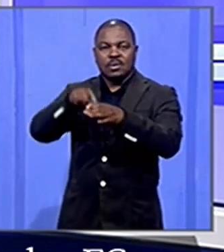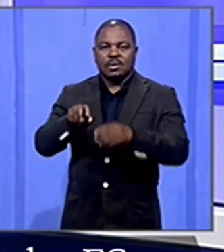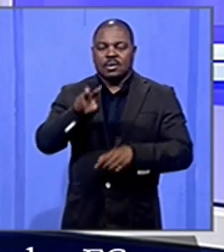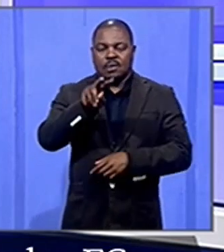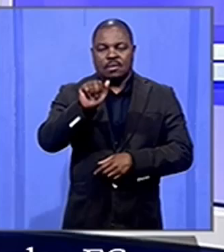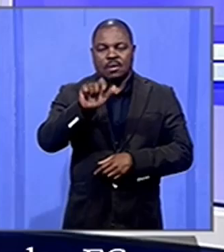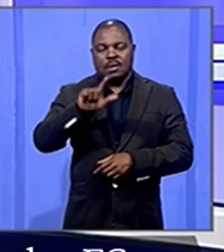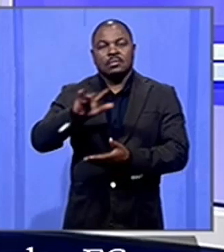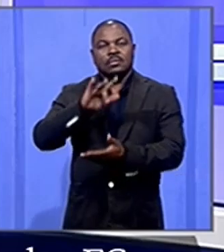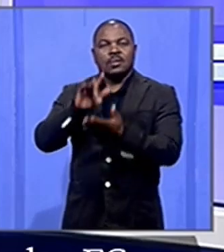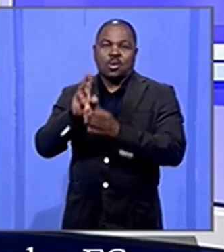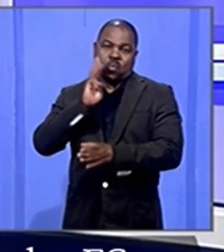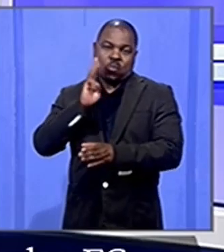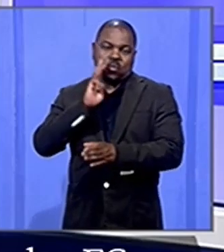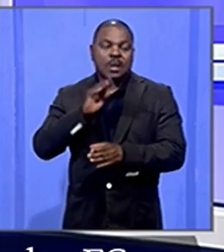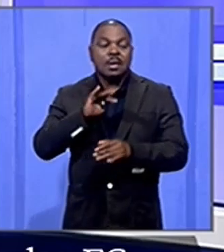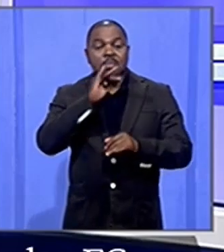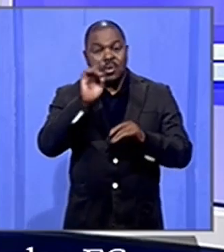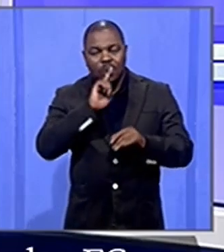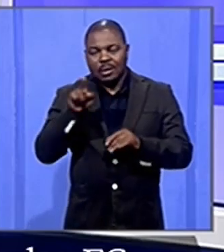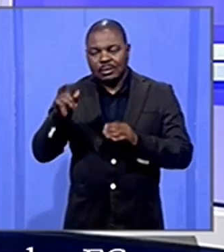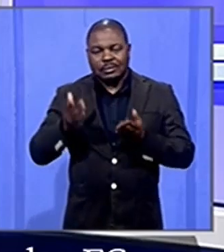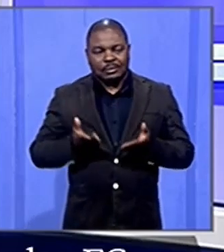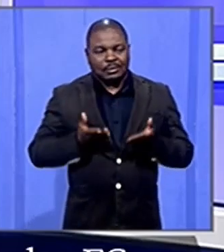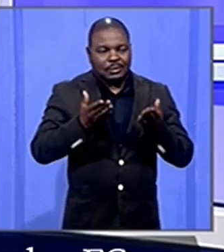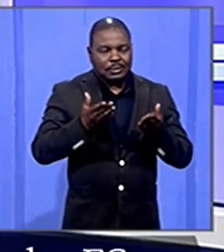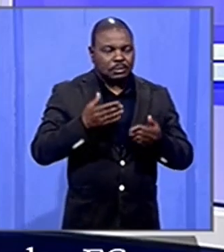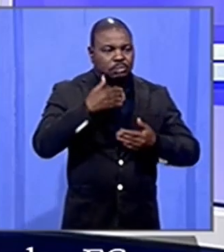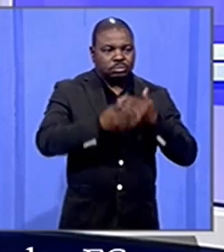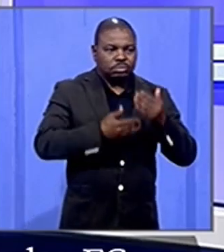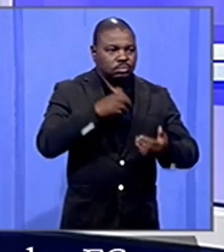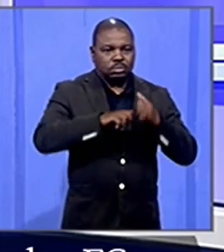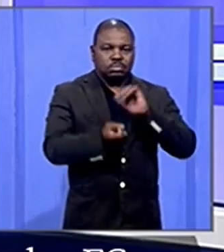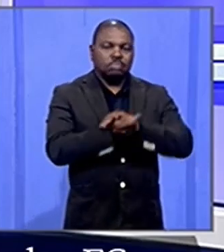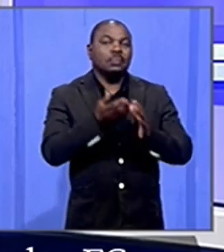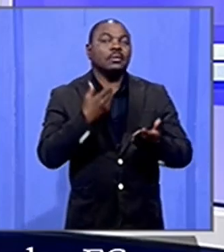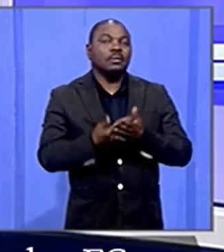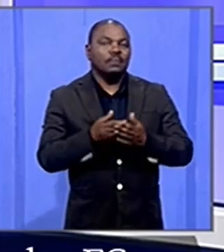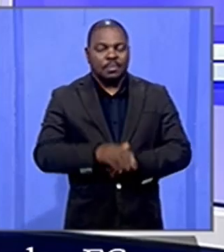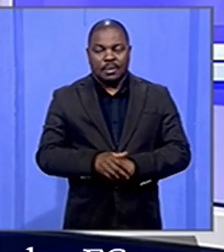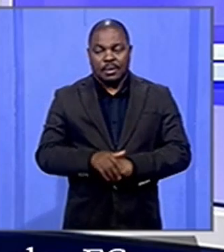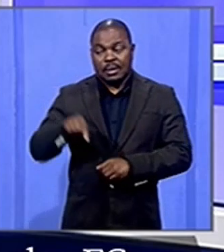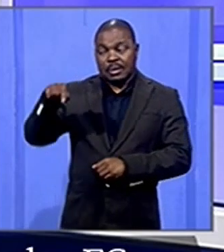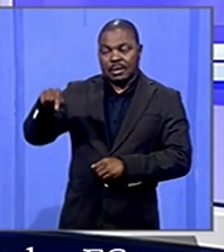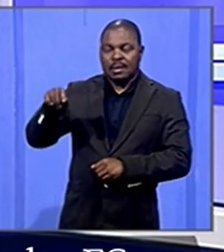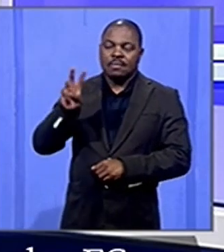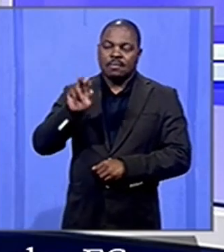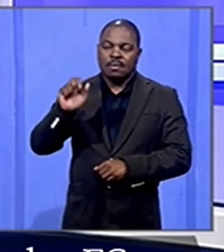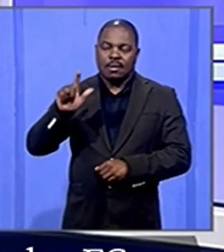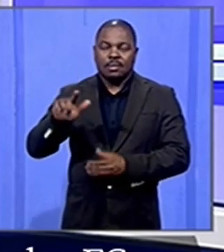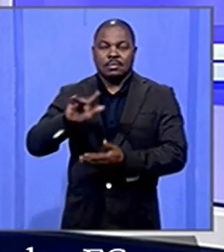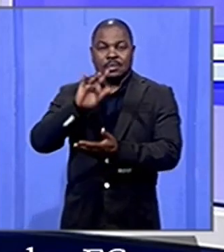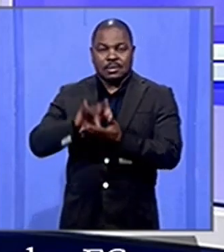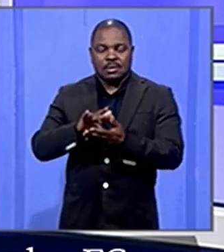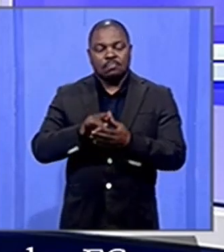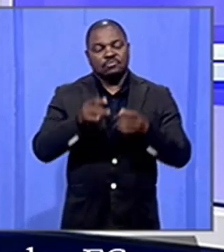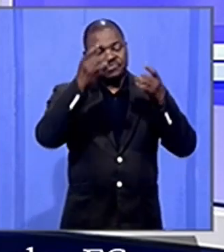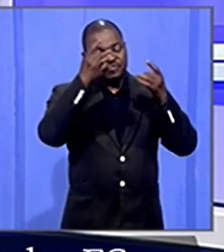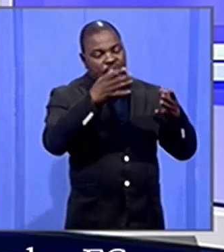Central Water se bea tšhireletšo ya kabo ya metsi kotseng ka profenseng. Vaal Central e sa tswa go bega go